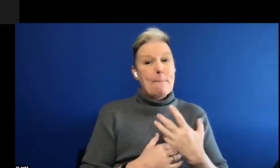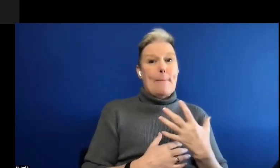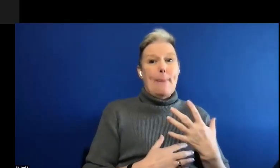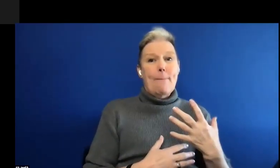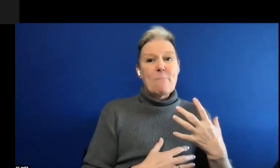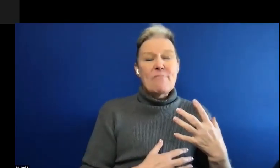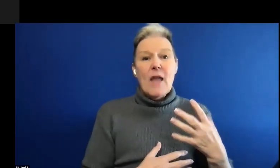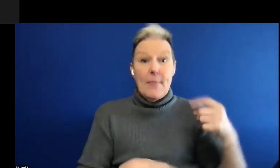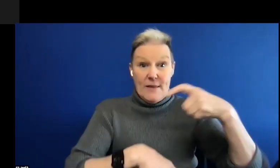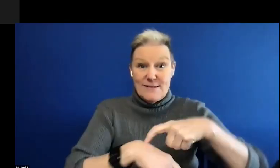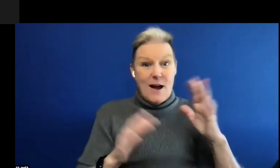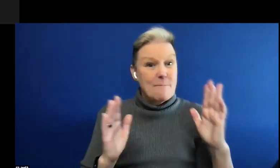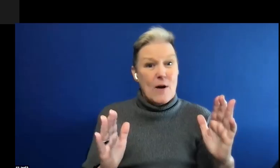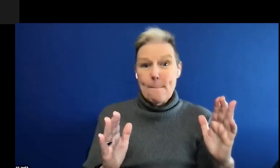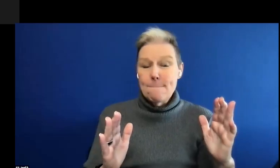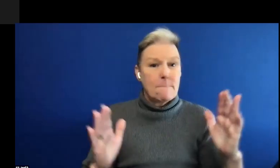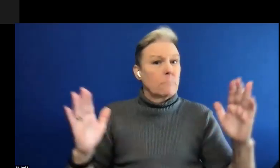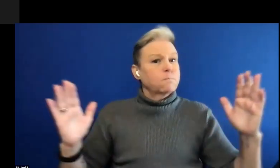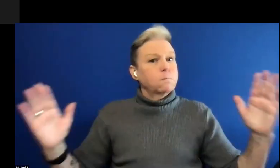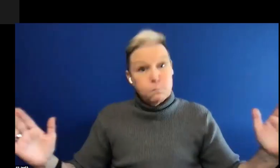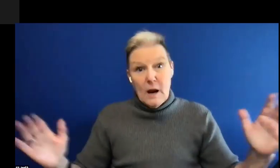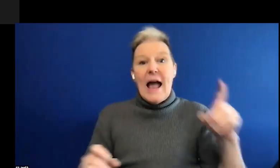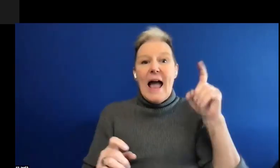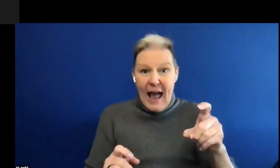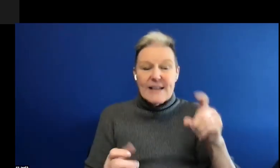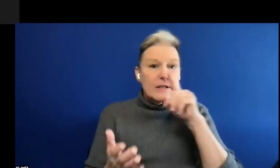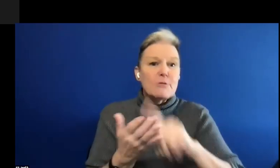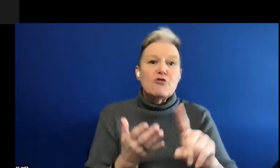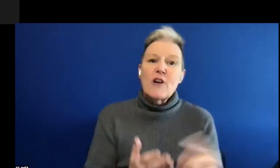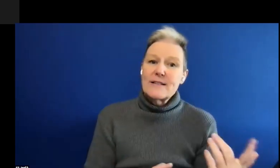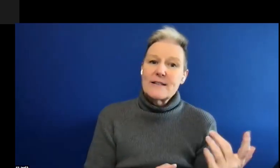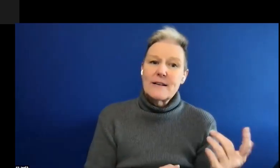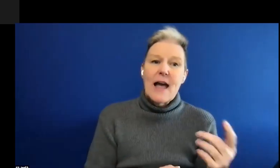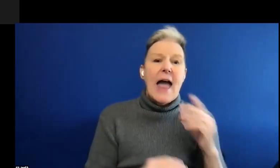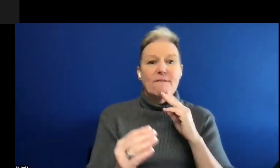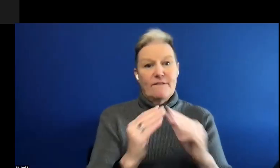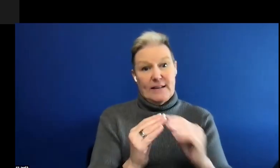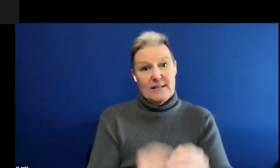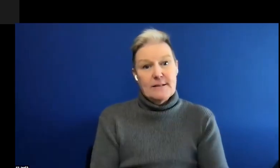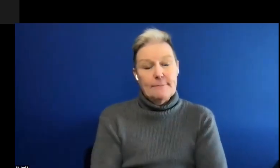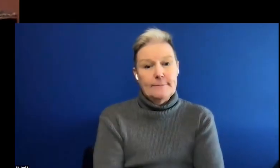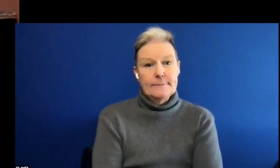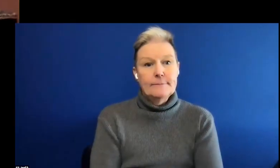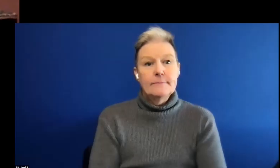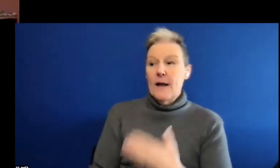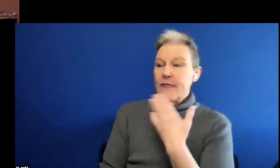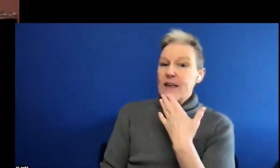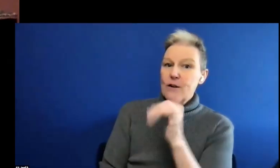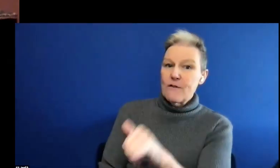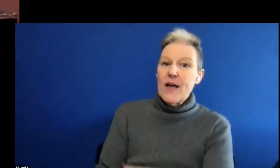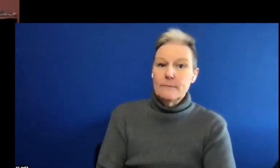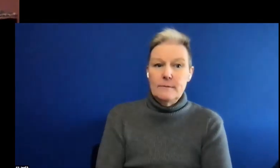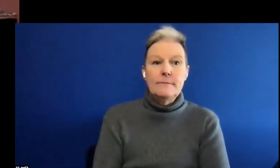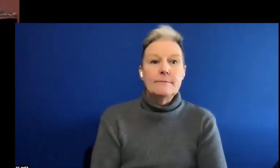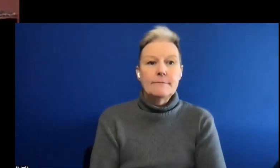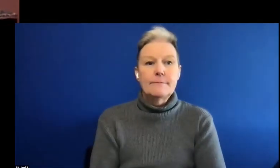And the time frame is something that has to be looked at and has to be fixed. Thank you for that. I'm